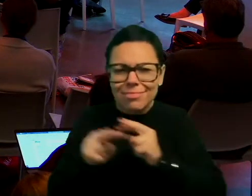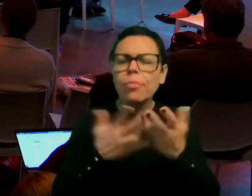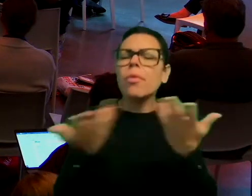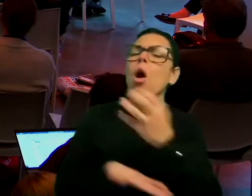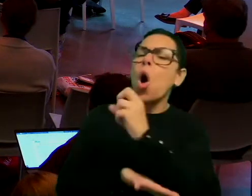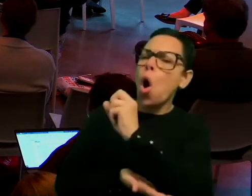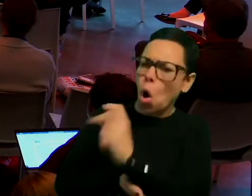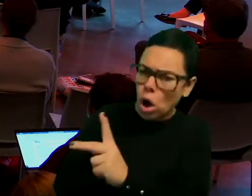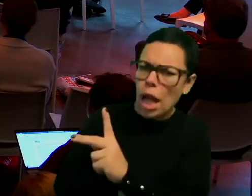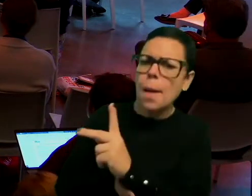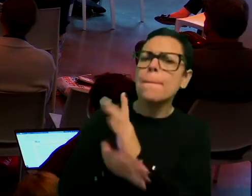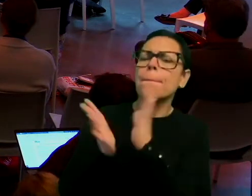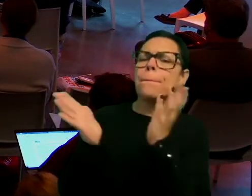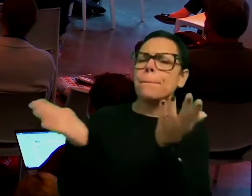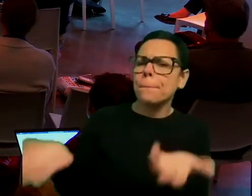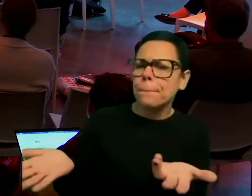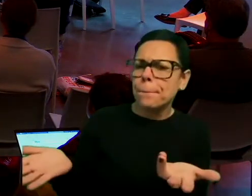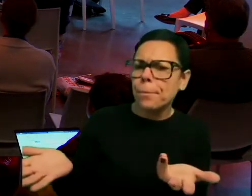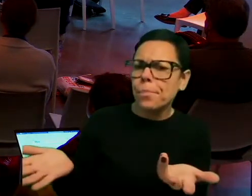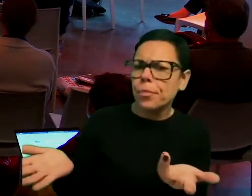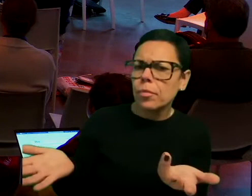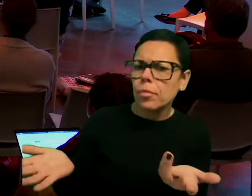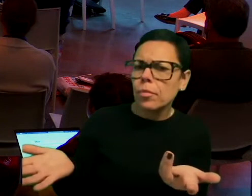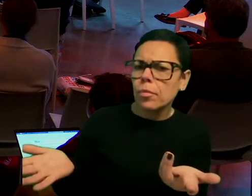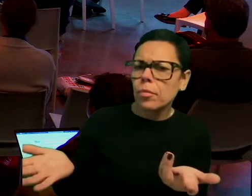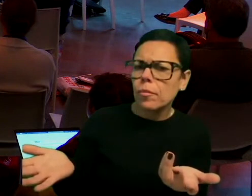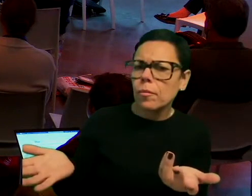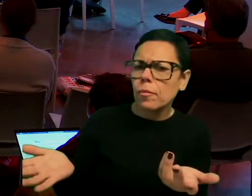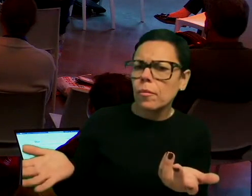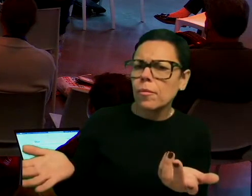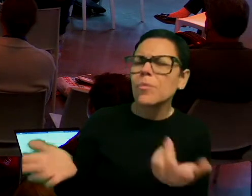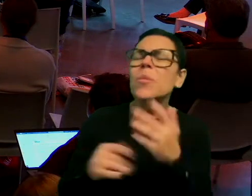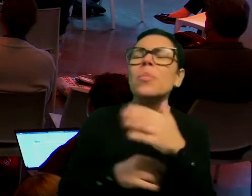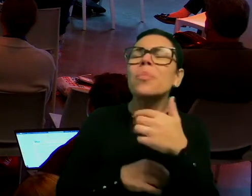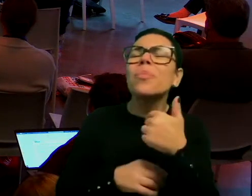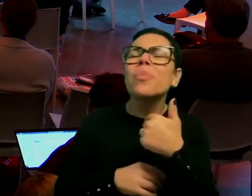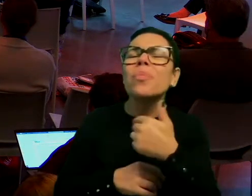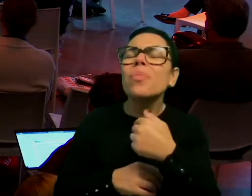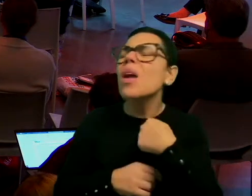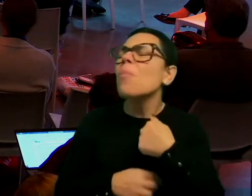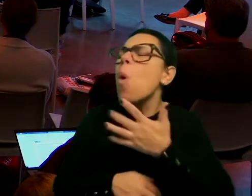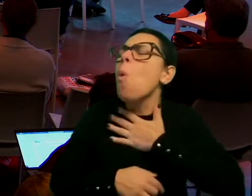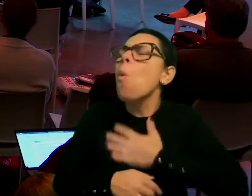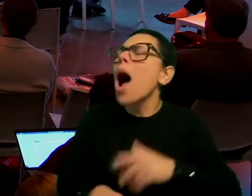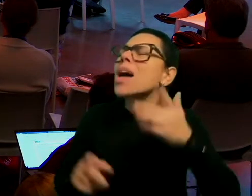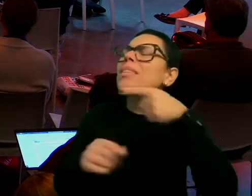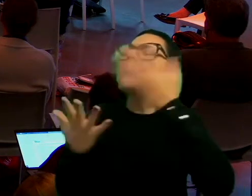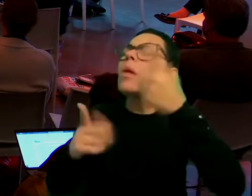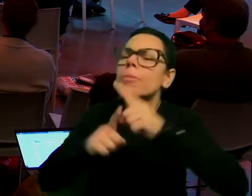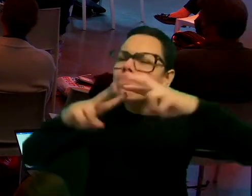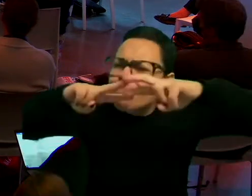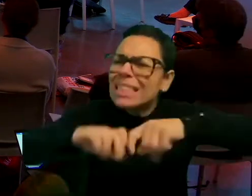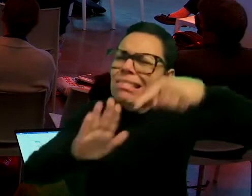EIGE behind it. And where should I look to if I want to know more? Just write to me. We're all gonna. Oh,